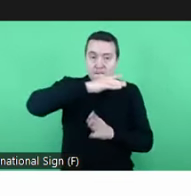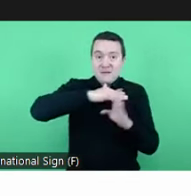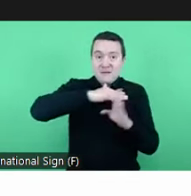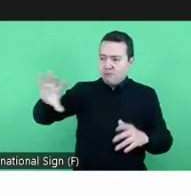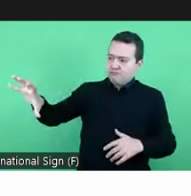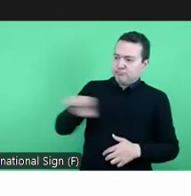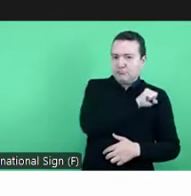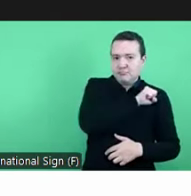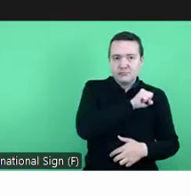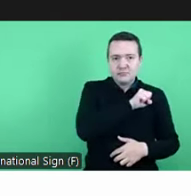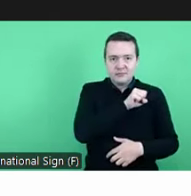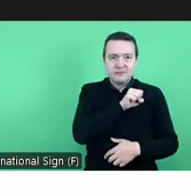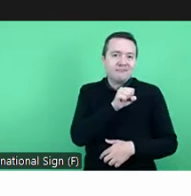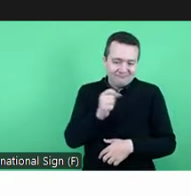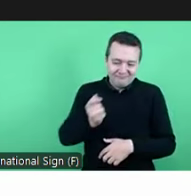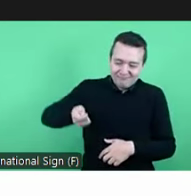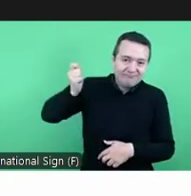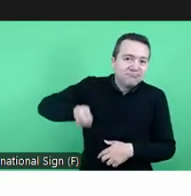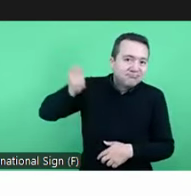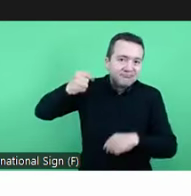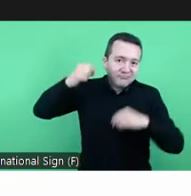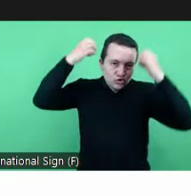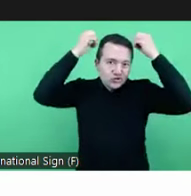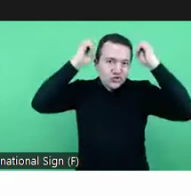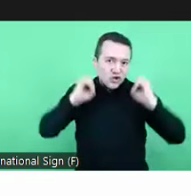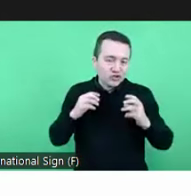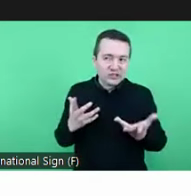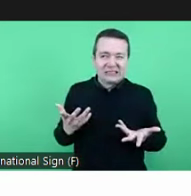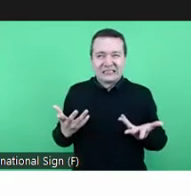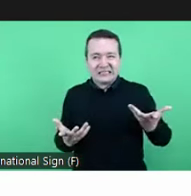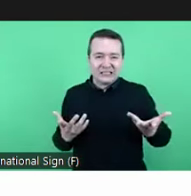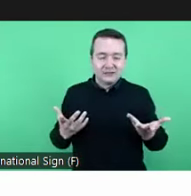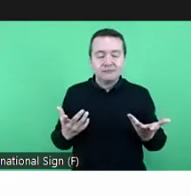las conocemos y las hemos the compartido también en otras program instancias, budget.